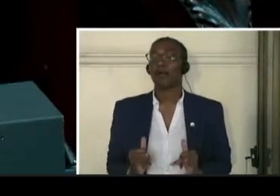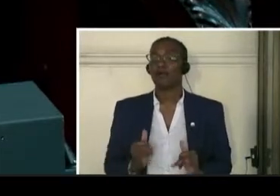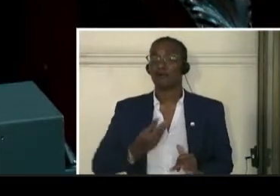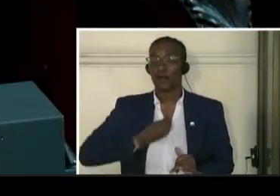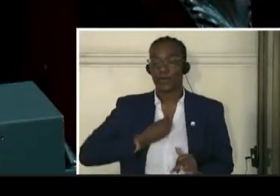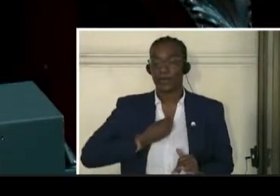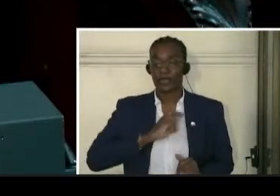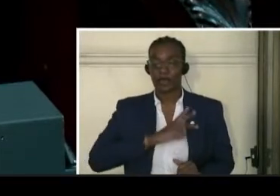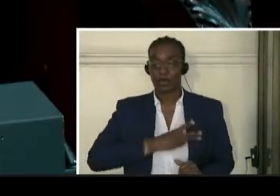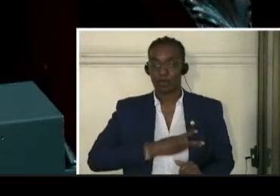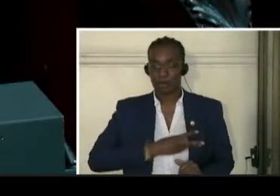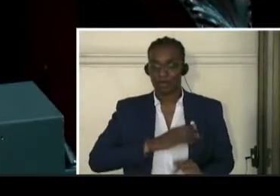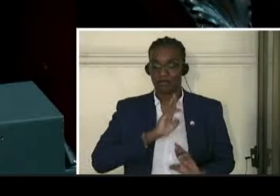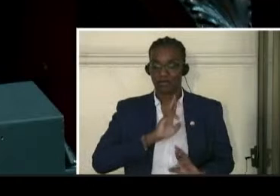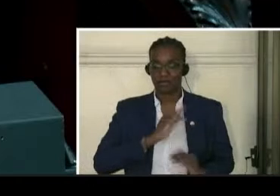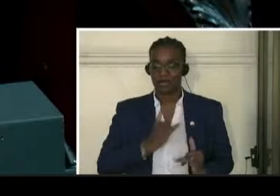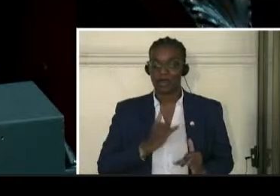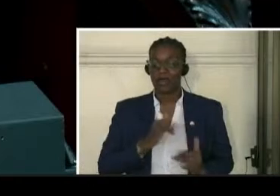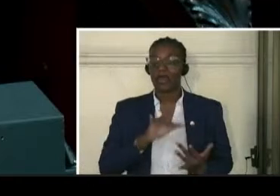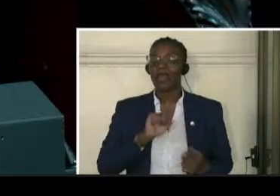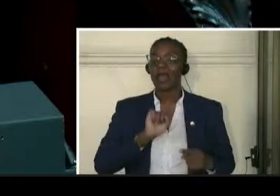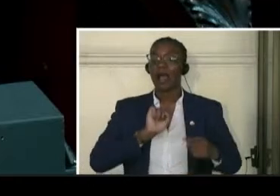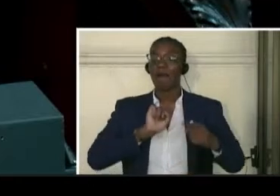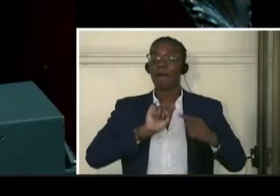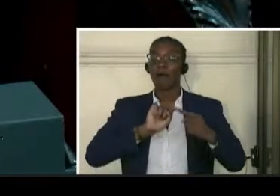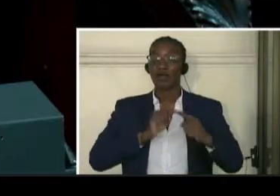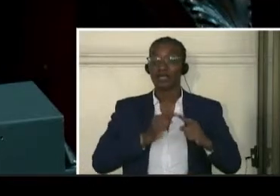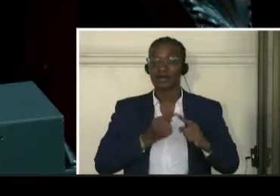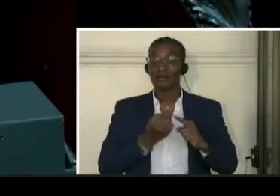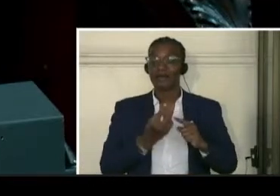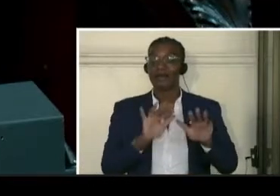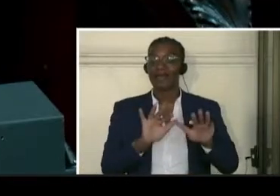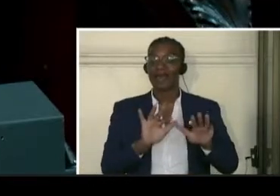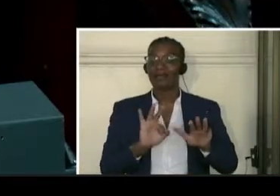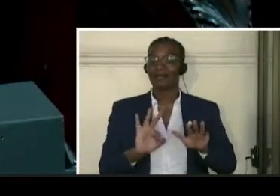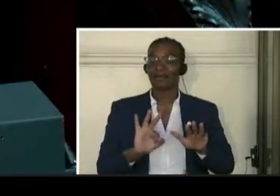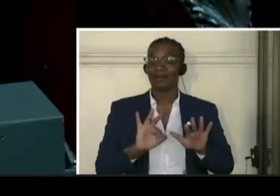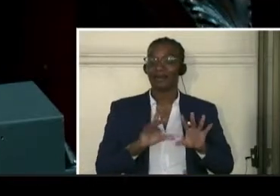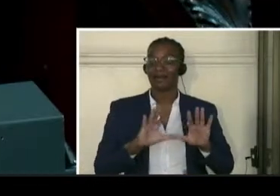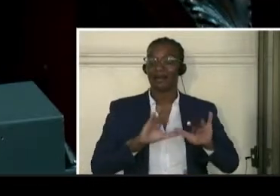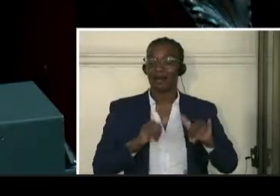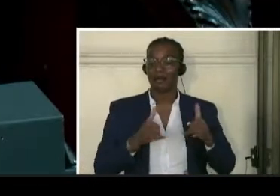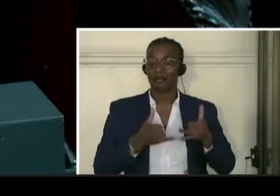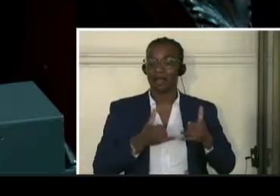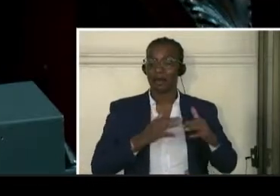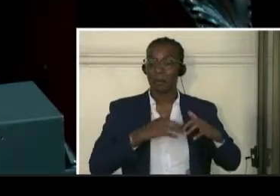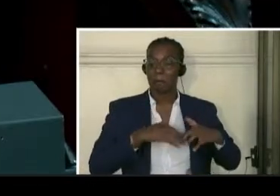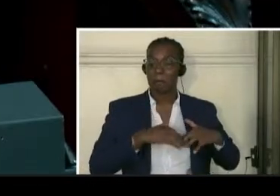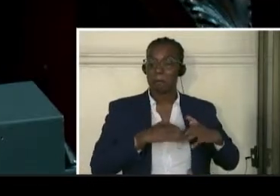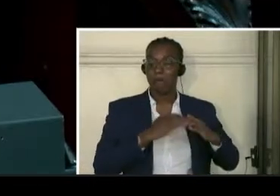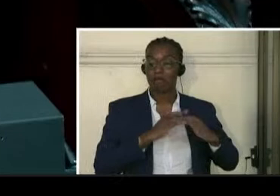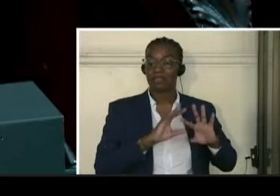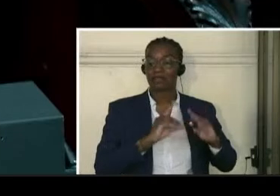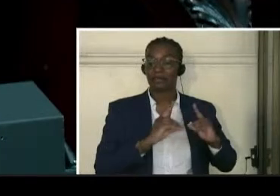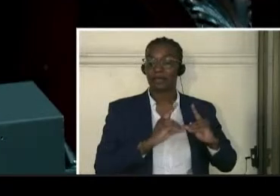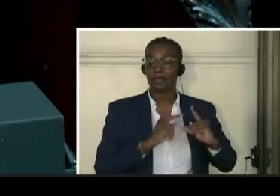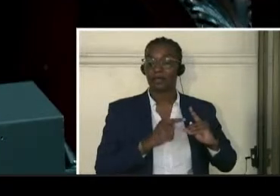youth and women respectively, and appointed 93 companies. Equally, the department established a